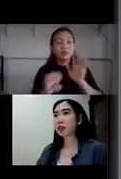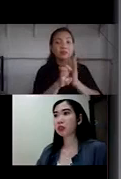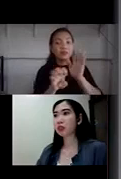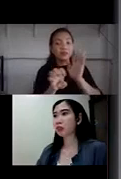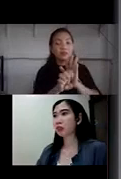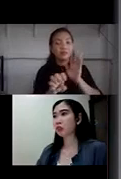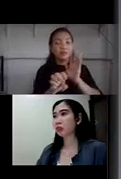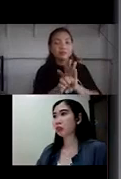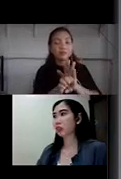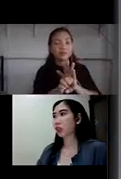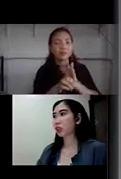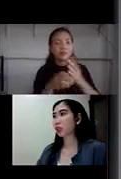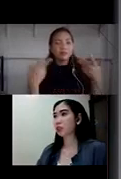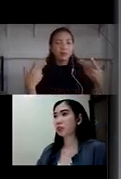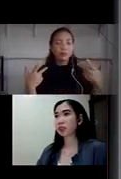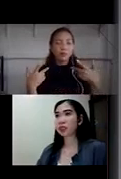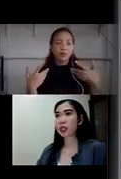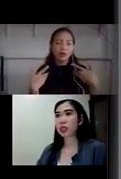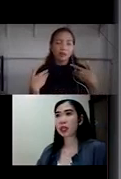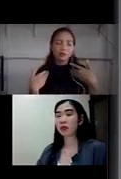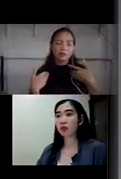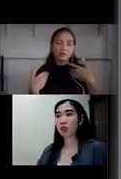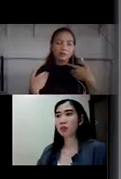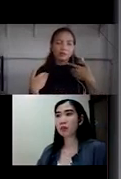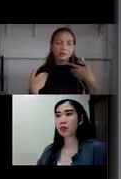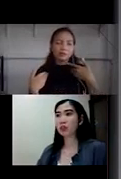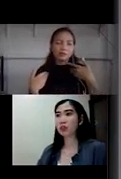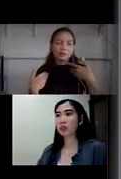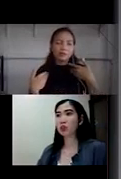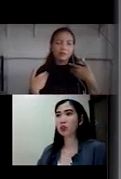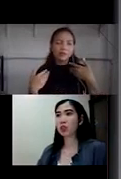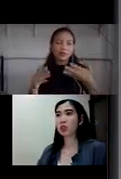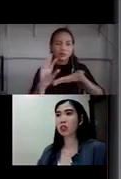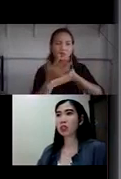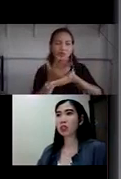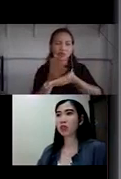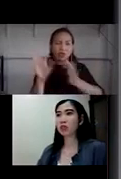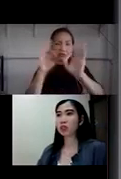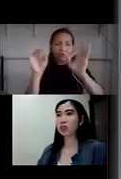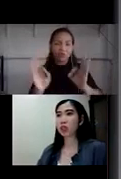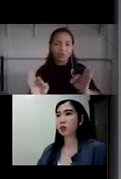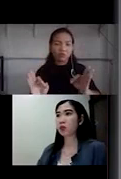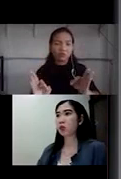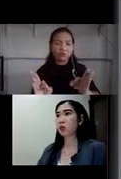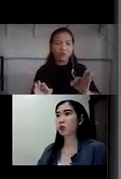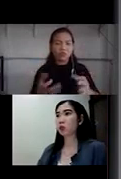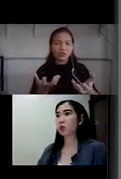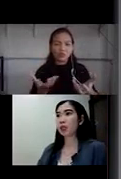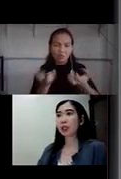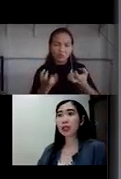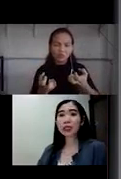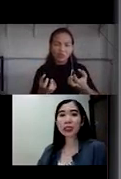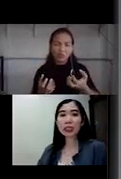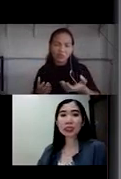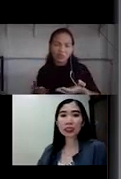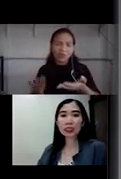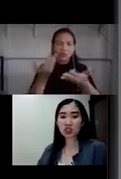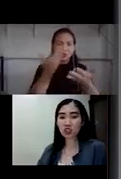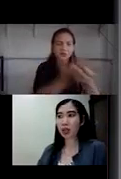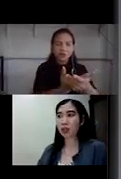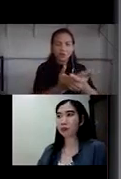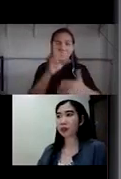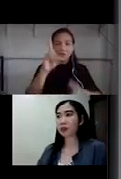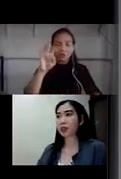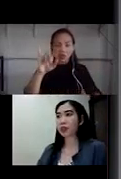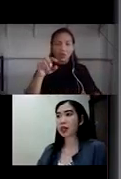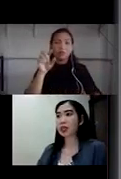ako ditong shared na form and gusto ko siyang ilagay dun sa drive ko. So, right-click lang natin